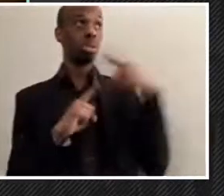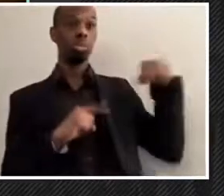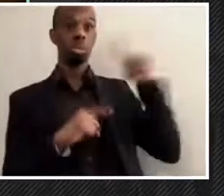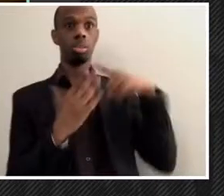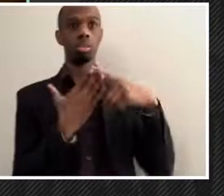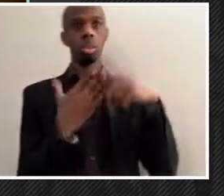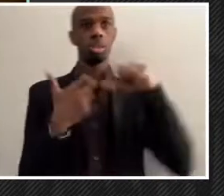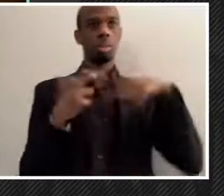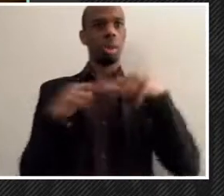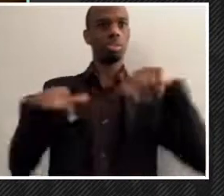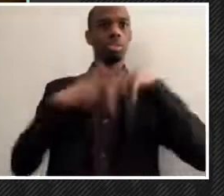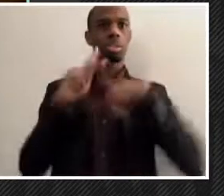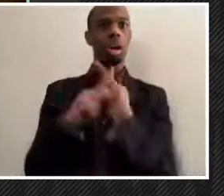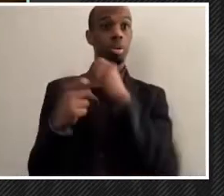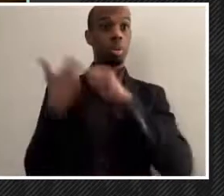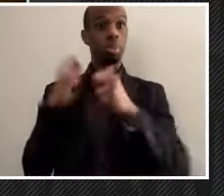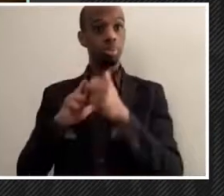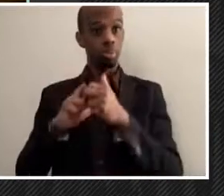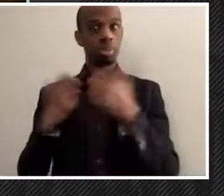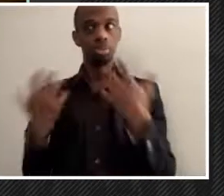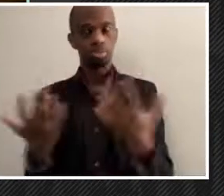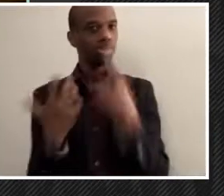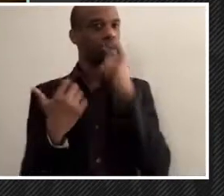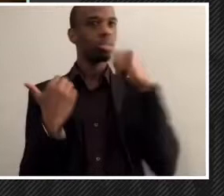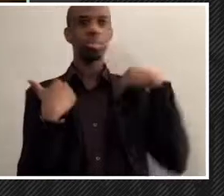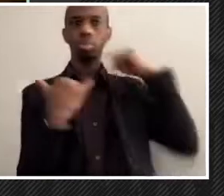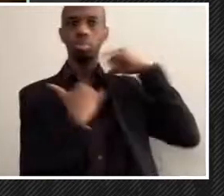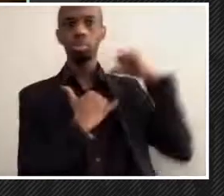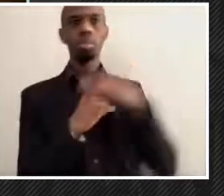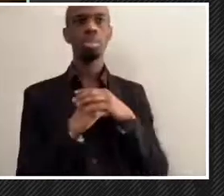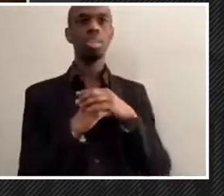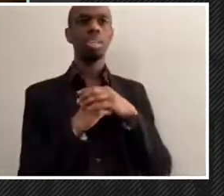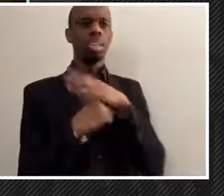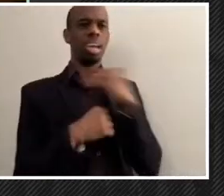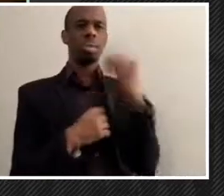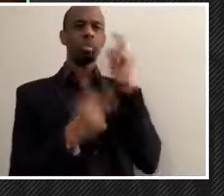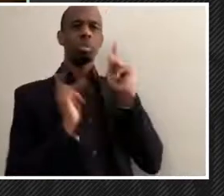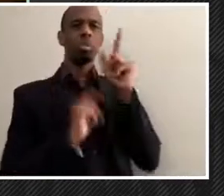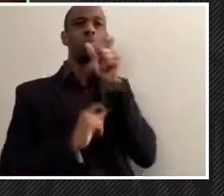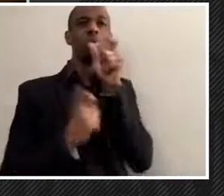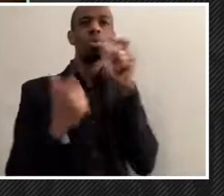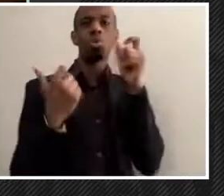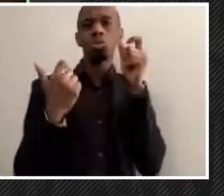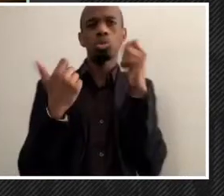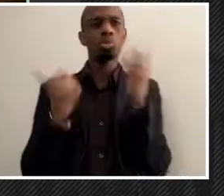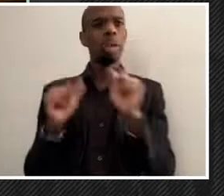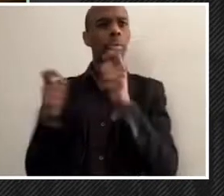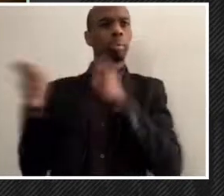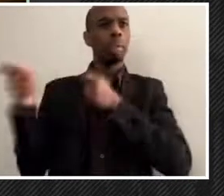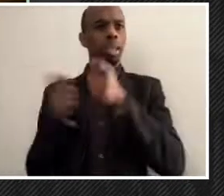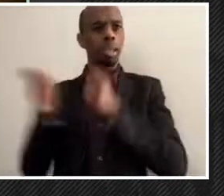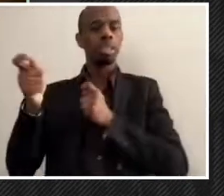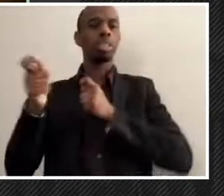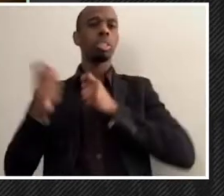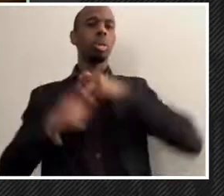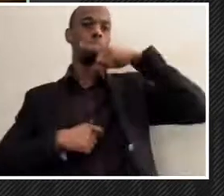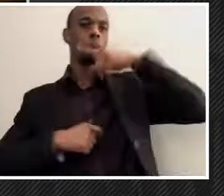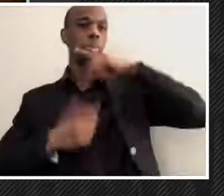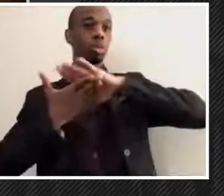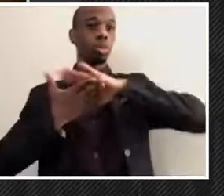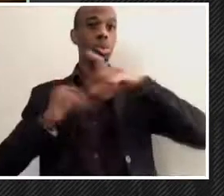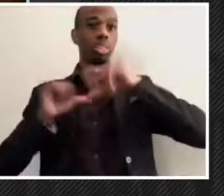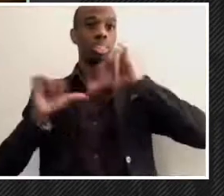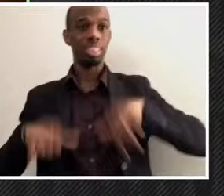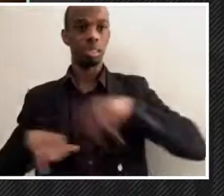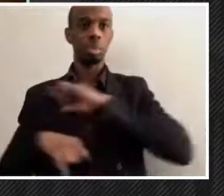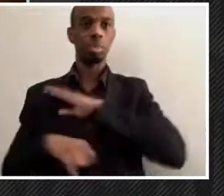school boards, right, who don't have public children in public schools, you know? Like, how then do you make a decision about the education